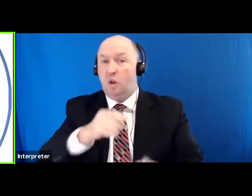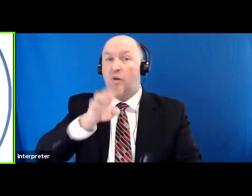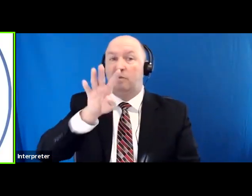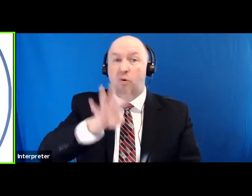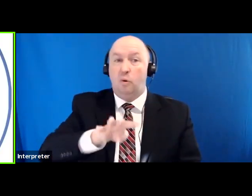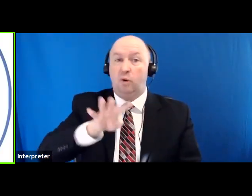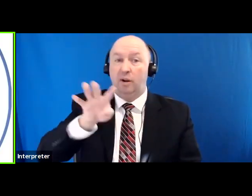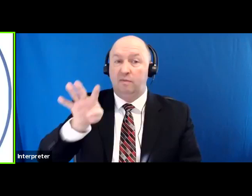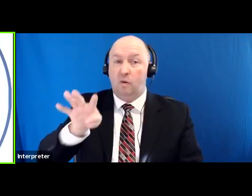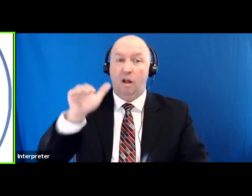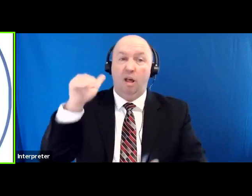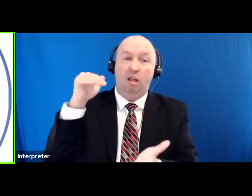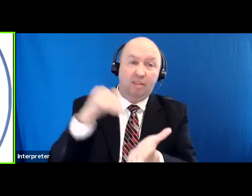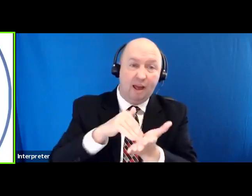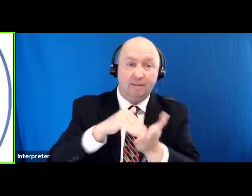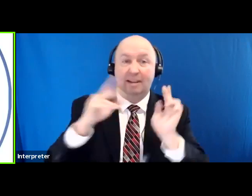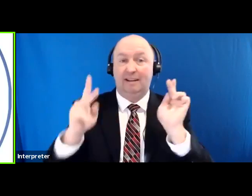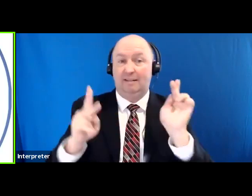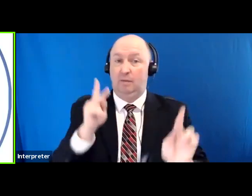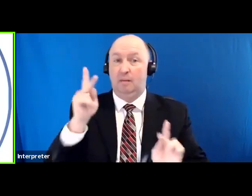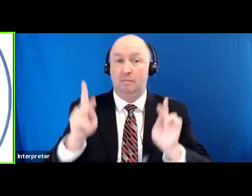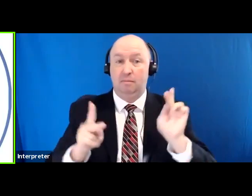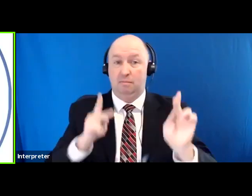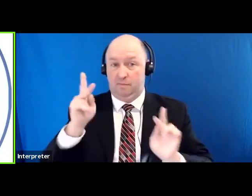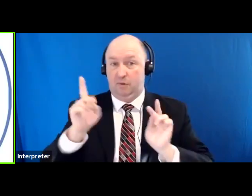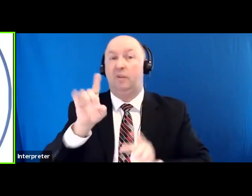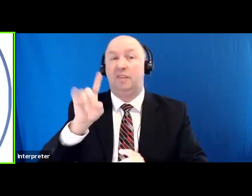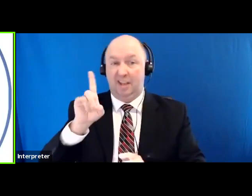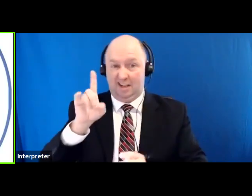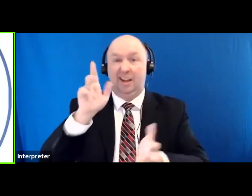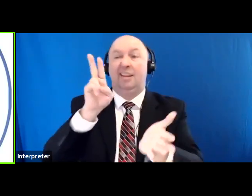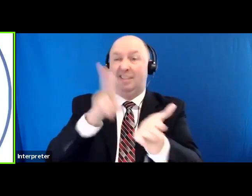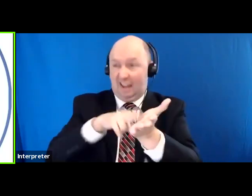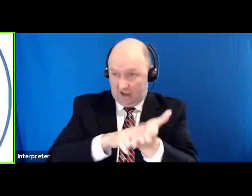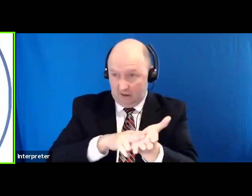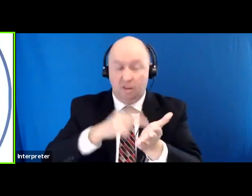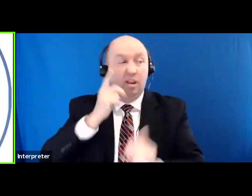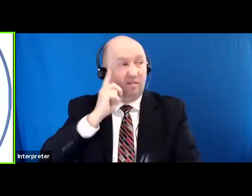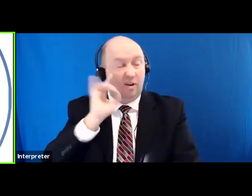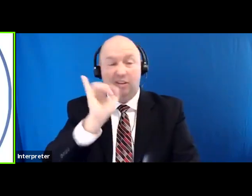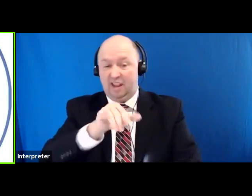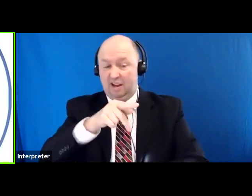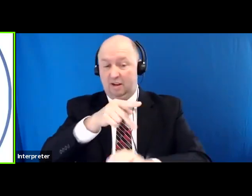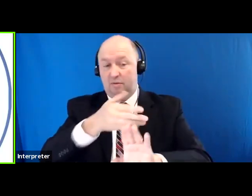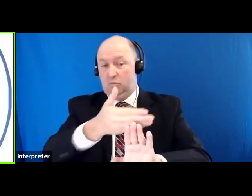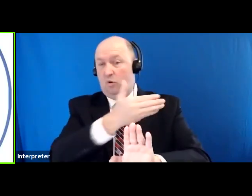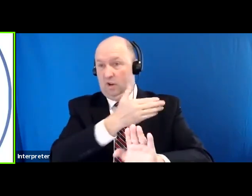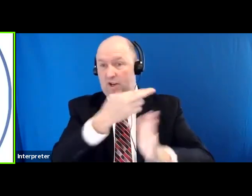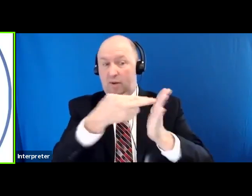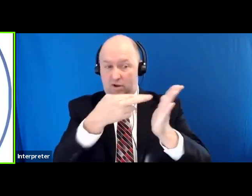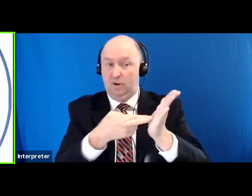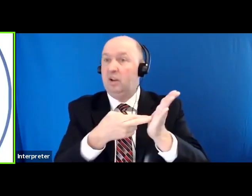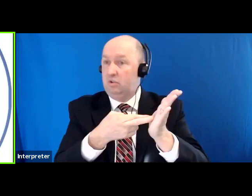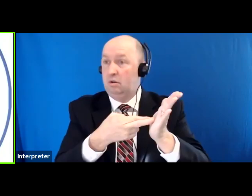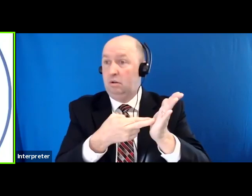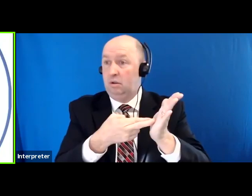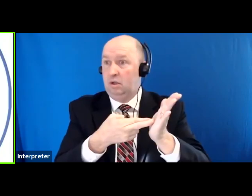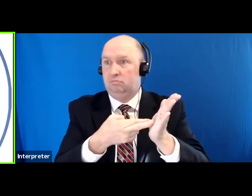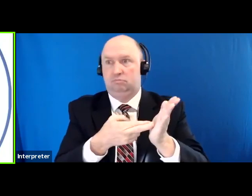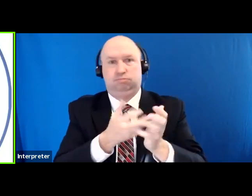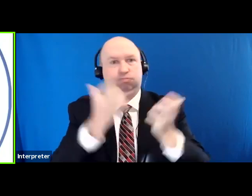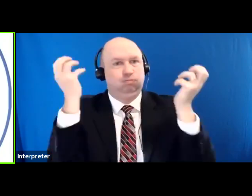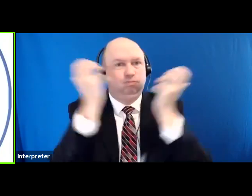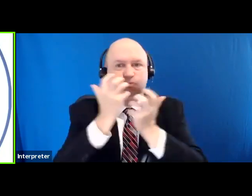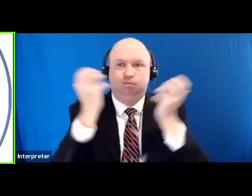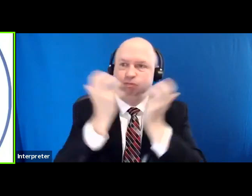44,000 individuals who have actually signed up for that pre-registration. And that's amazing.